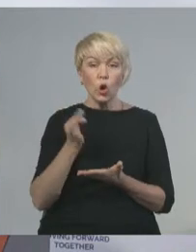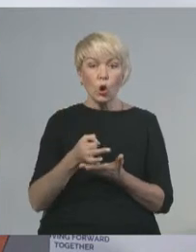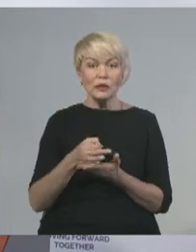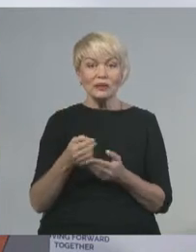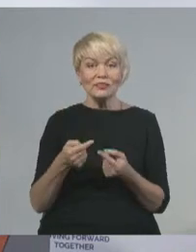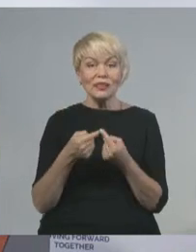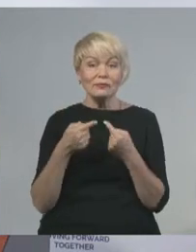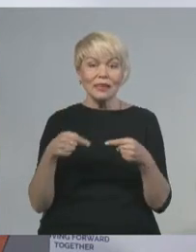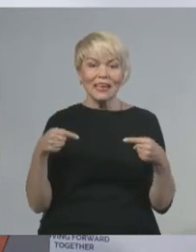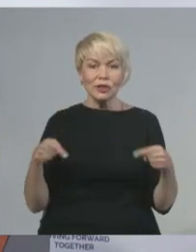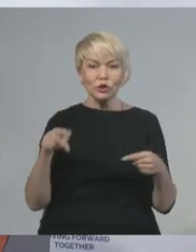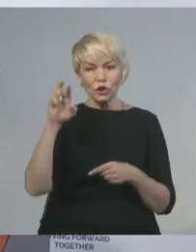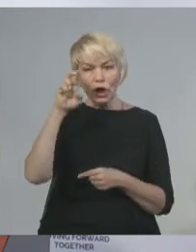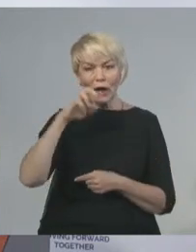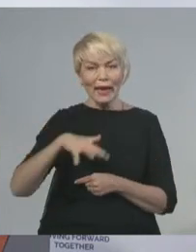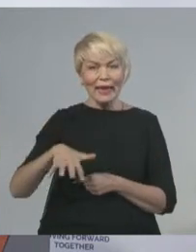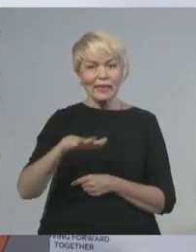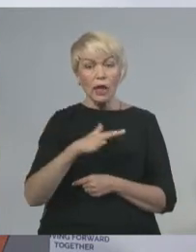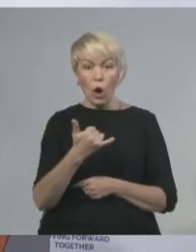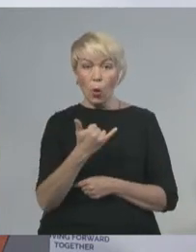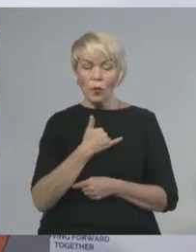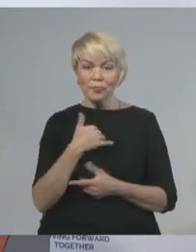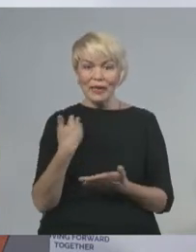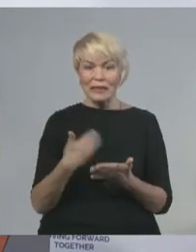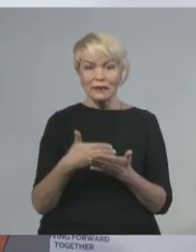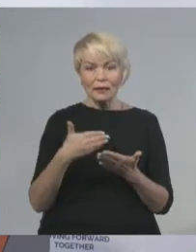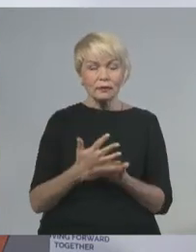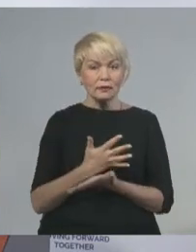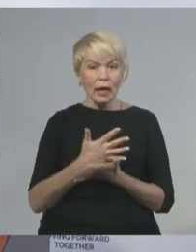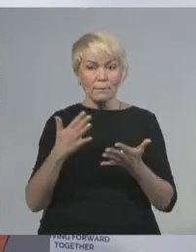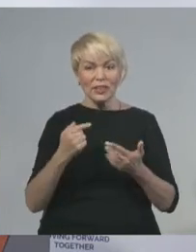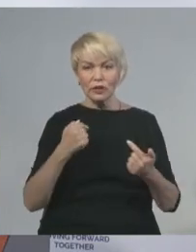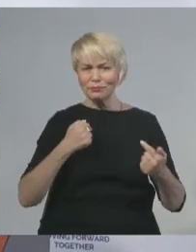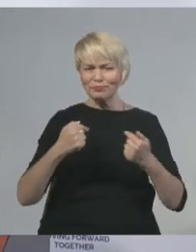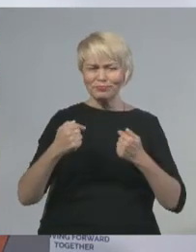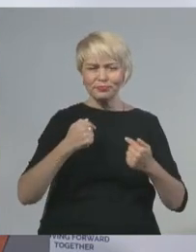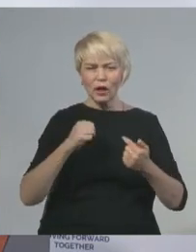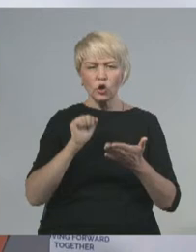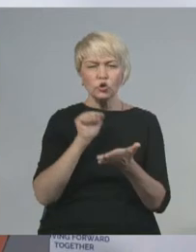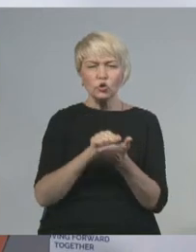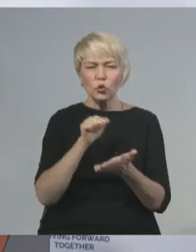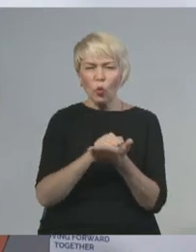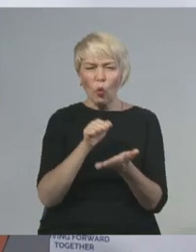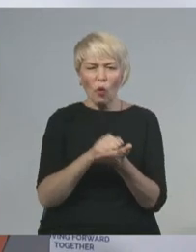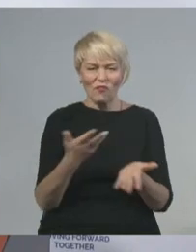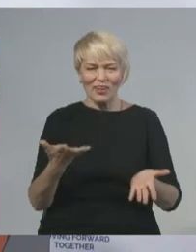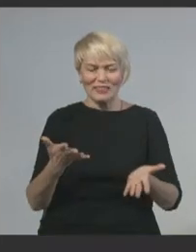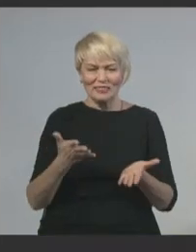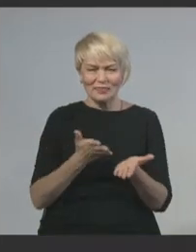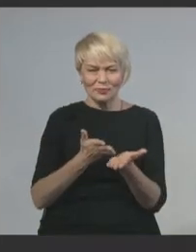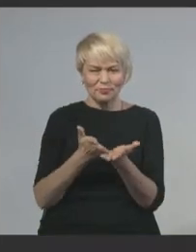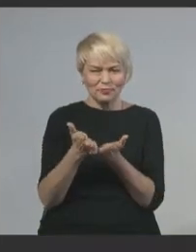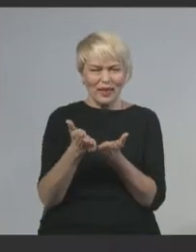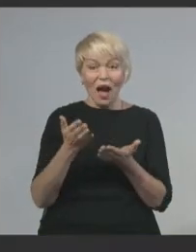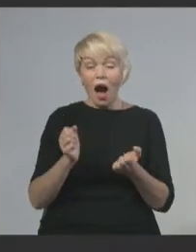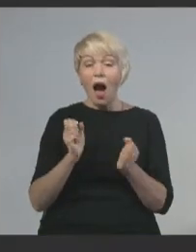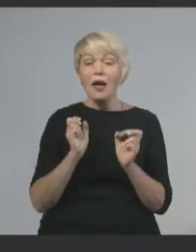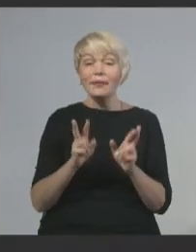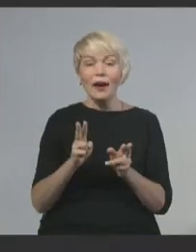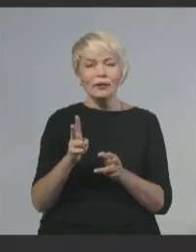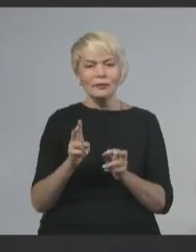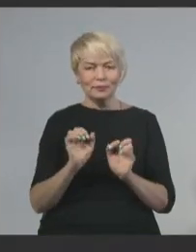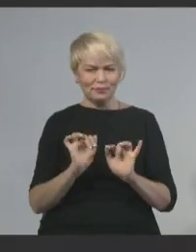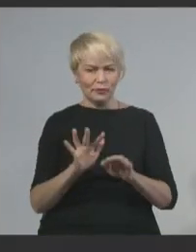sector and other sectors what was there any such thing in sweden well of course there was we have the